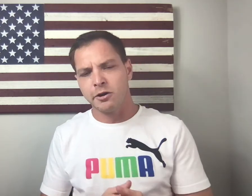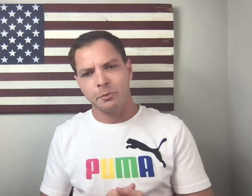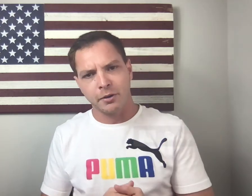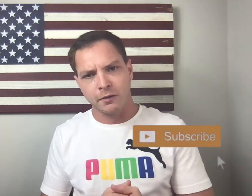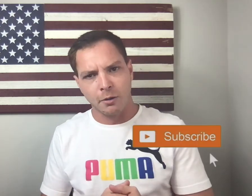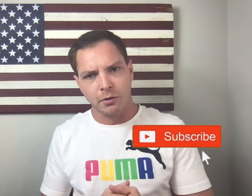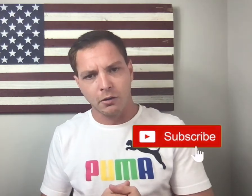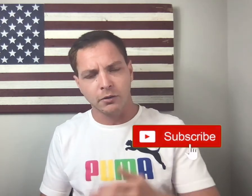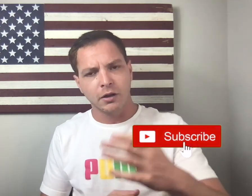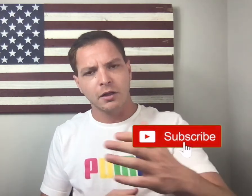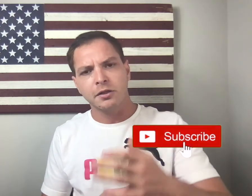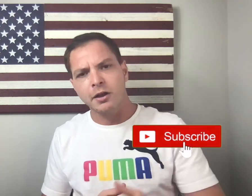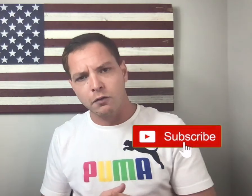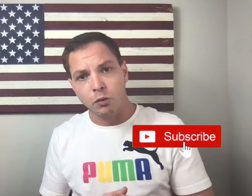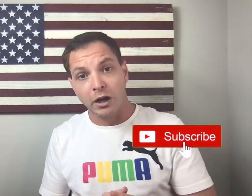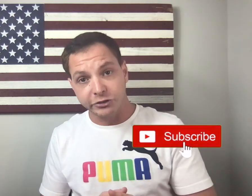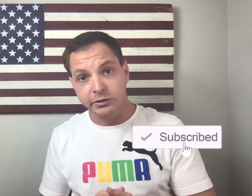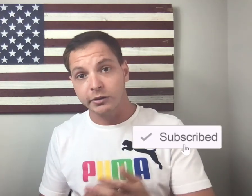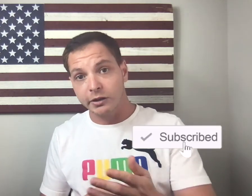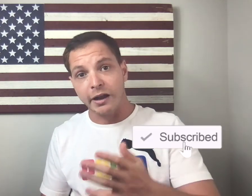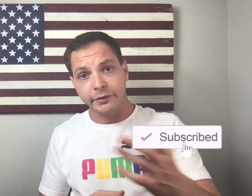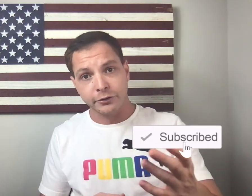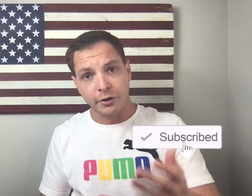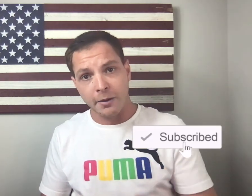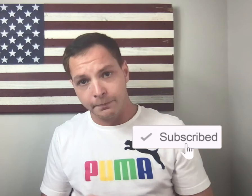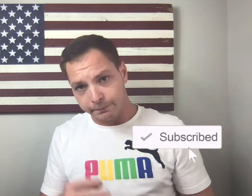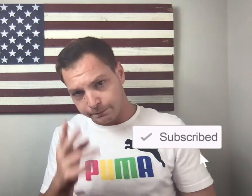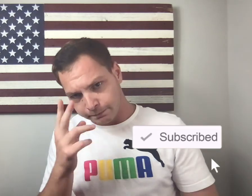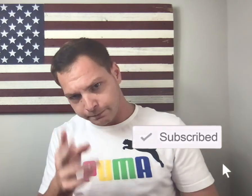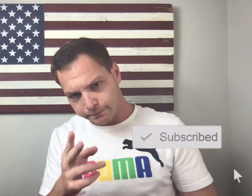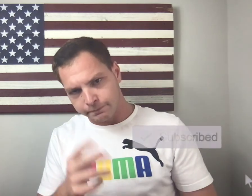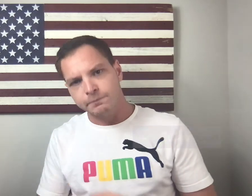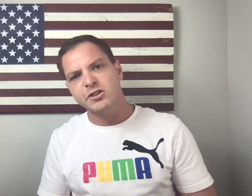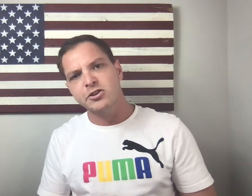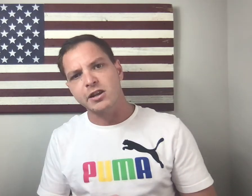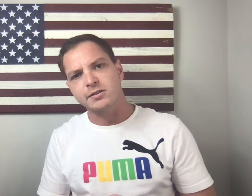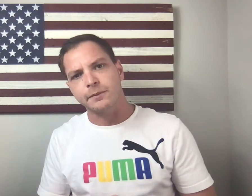Comment your opinion down below. Thank you for watching. Like, subscribe. See you next time.